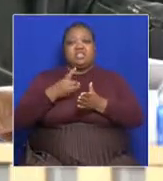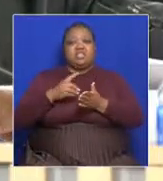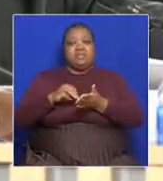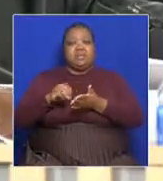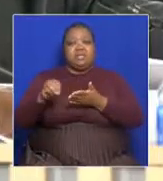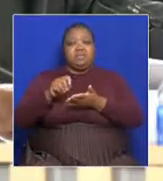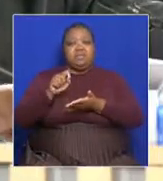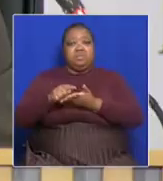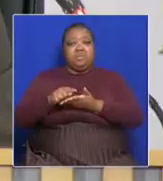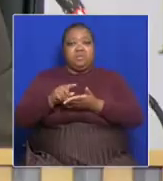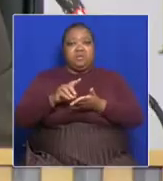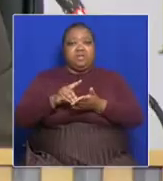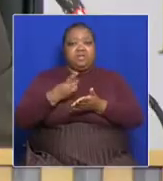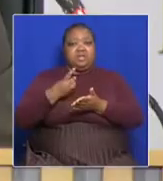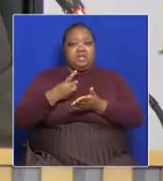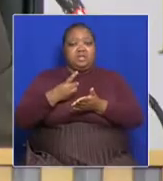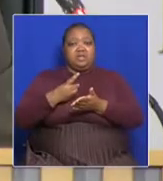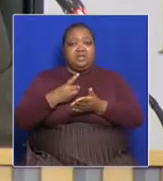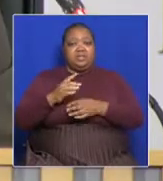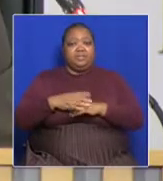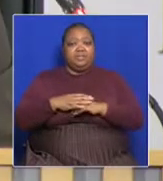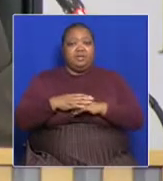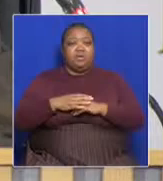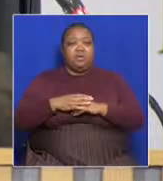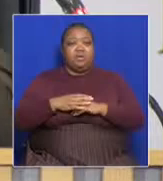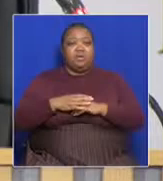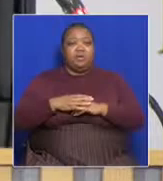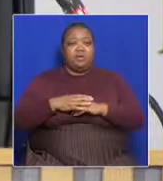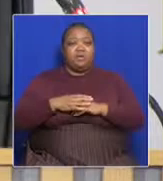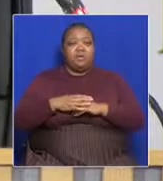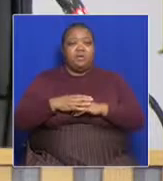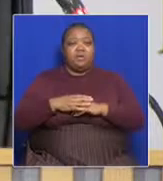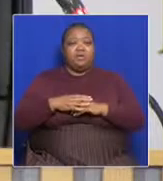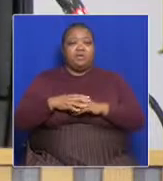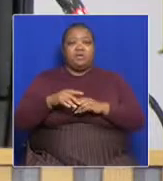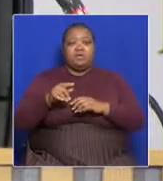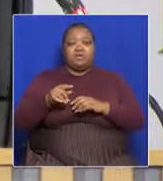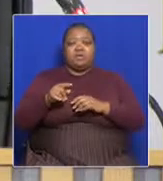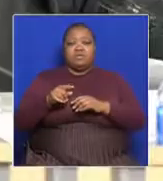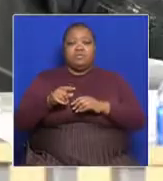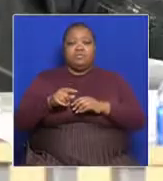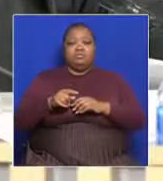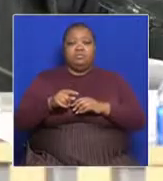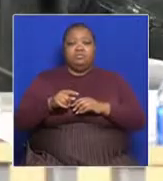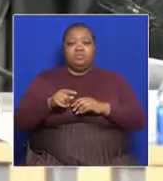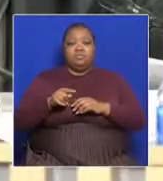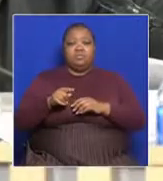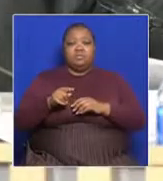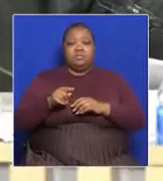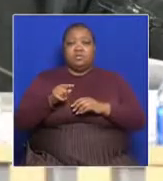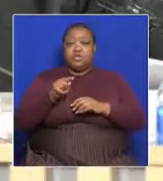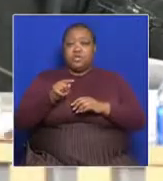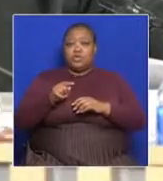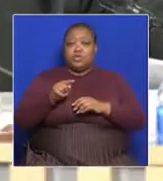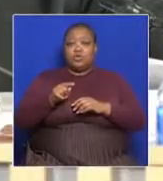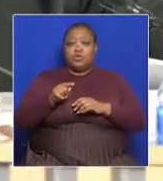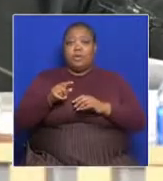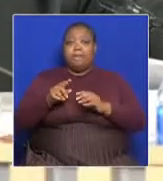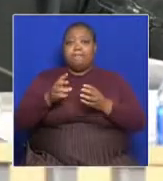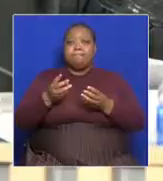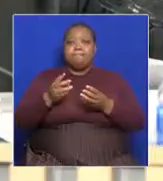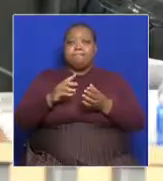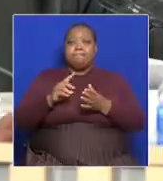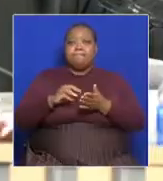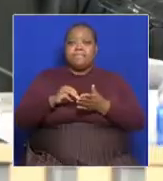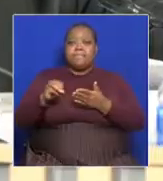saying that's not. Actually, she said you have disappearing messages She's and whatever got you say. disappearing. And what, Yeah. she's got your number,